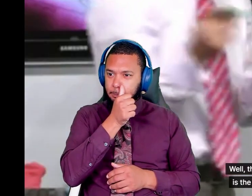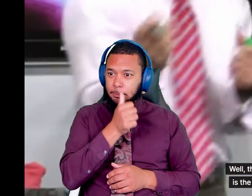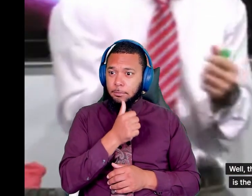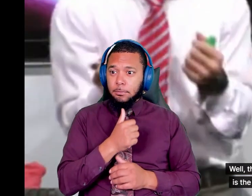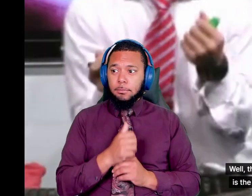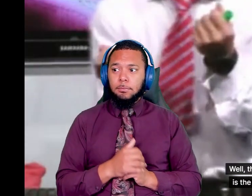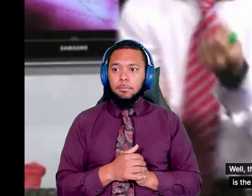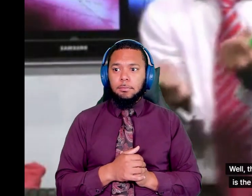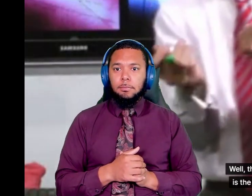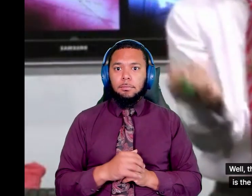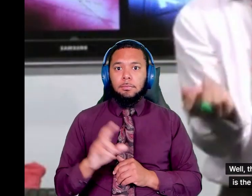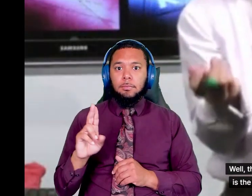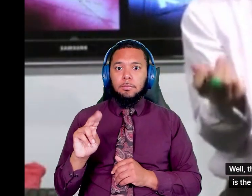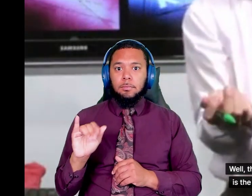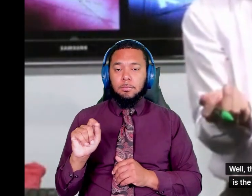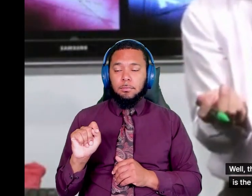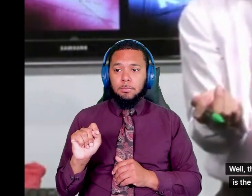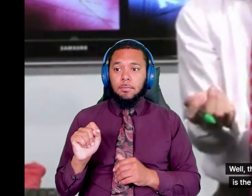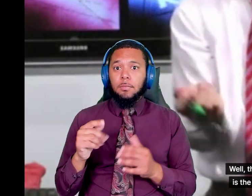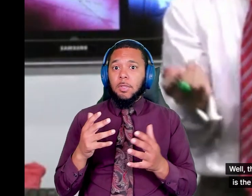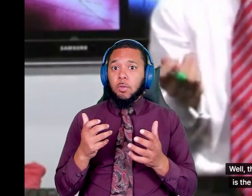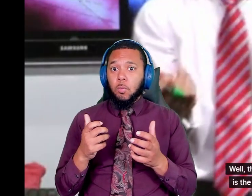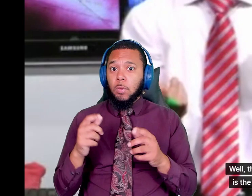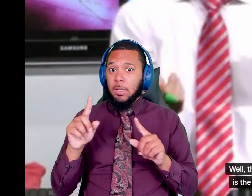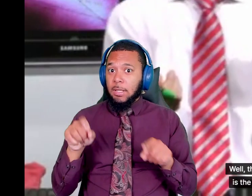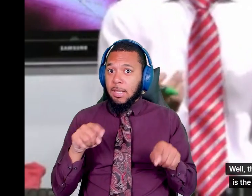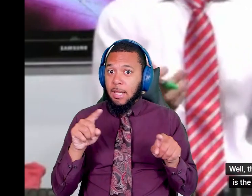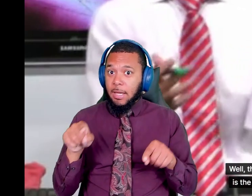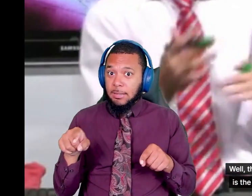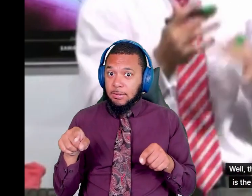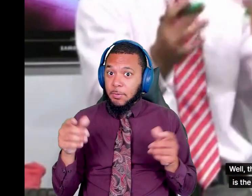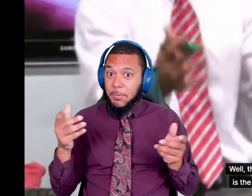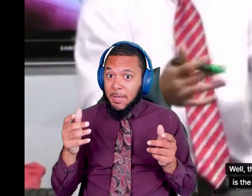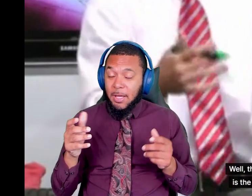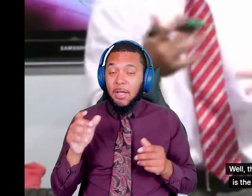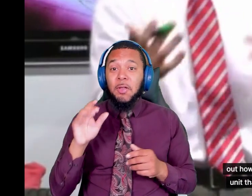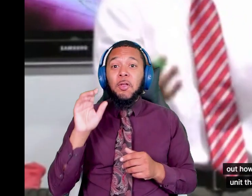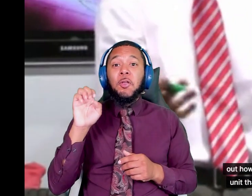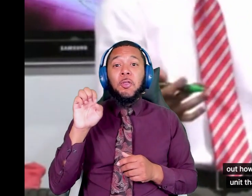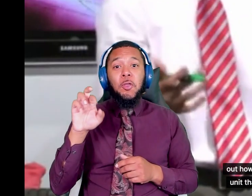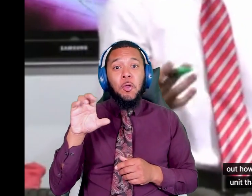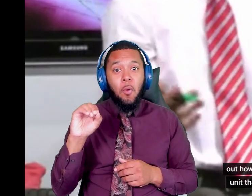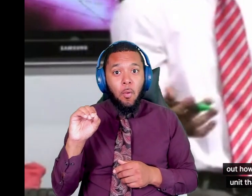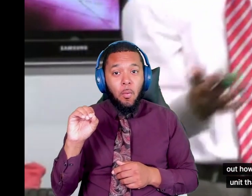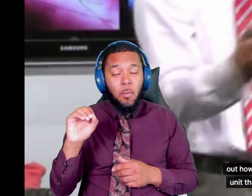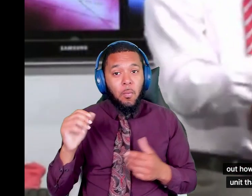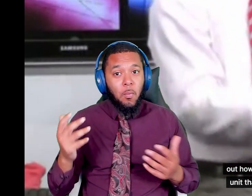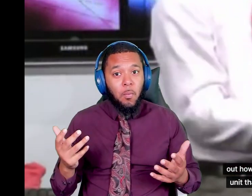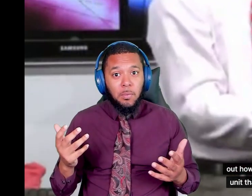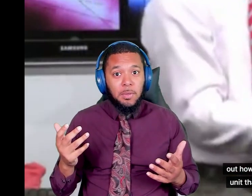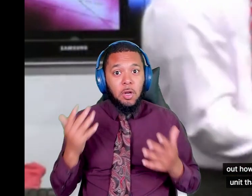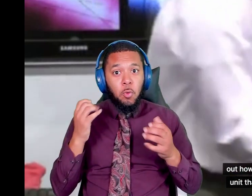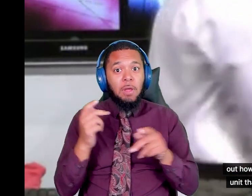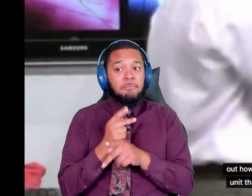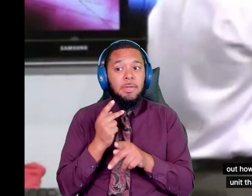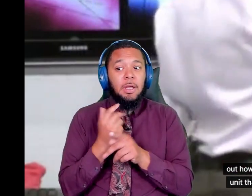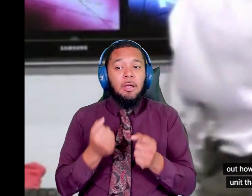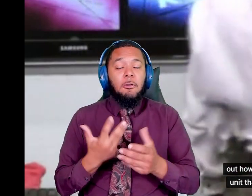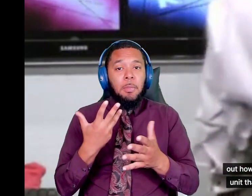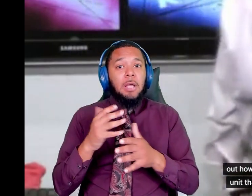Well, the unit that we want to cancel out is the euro, because we want to figure out how much this costs in